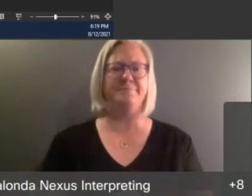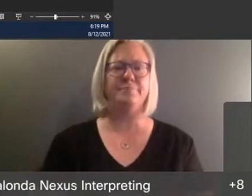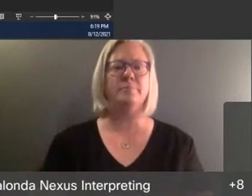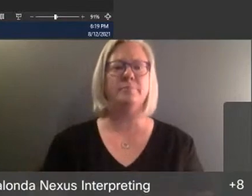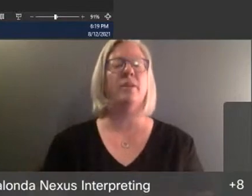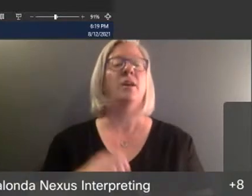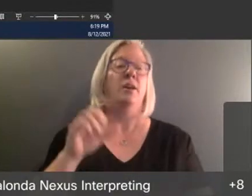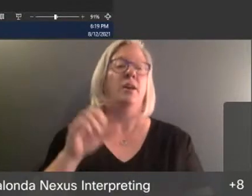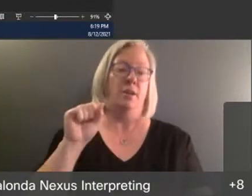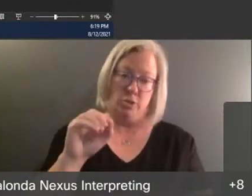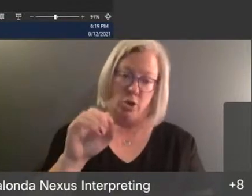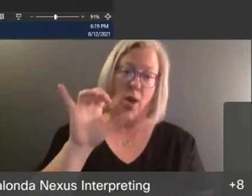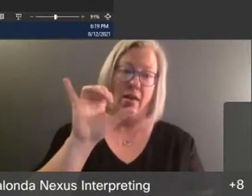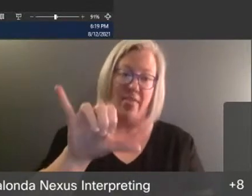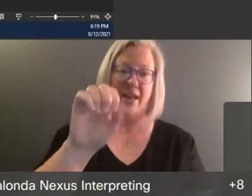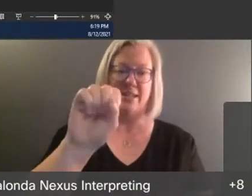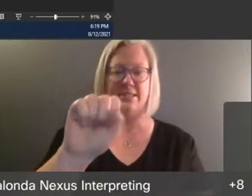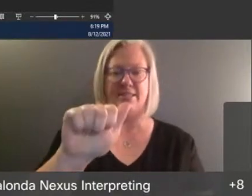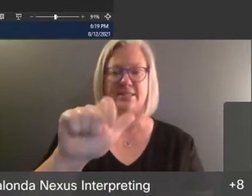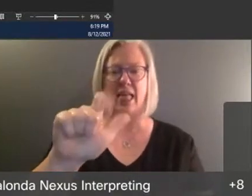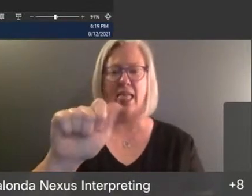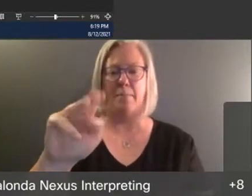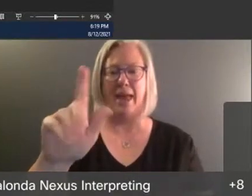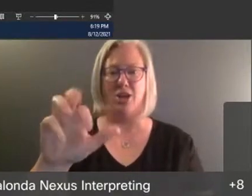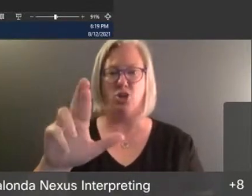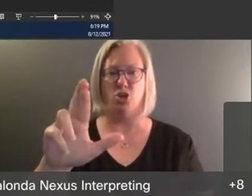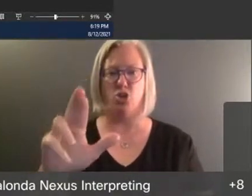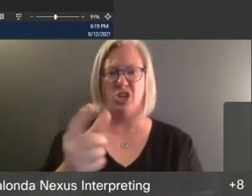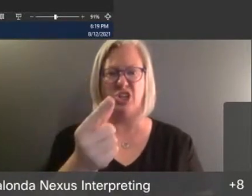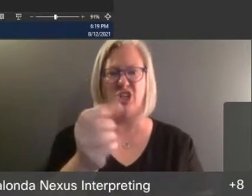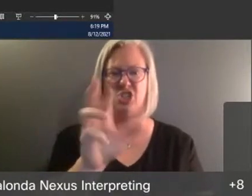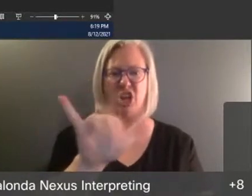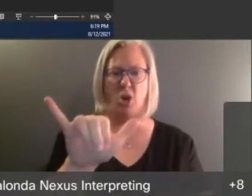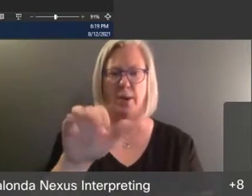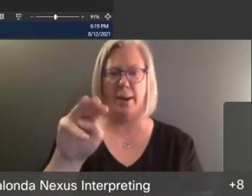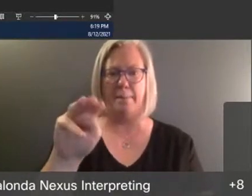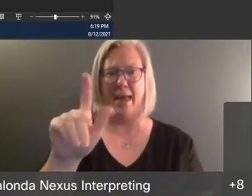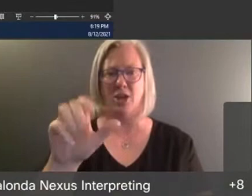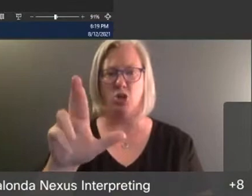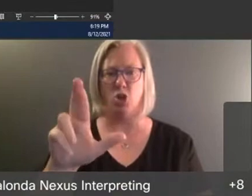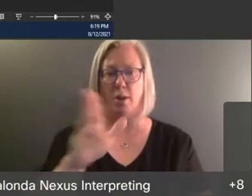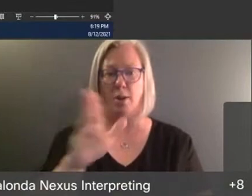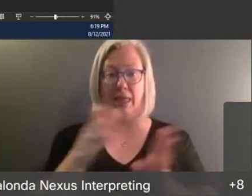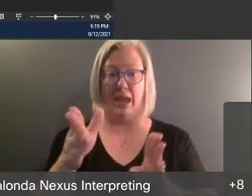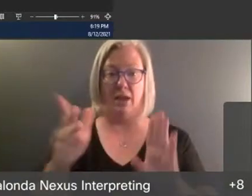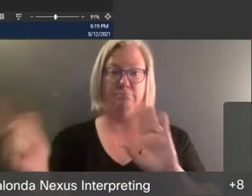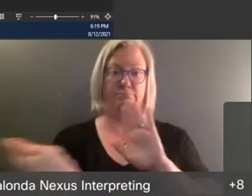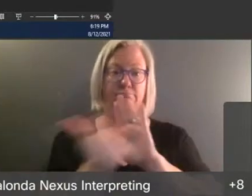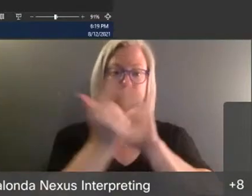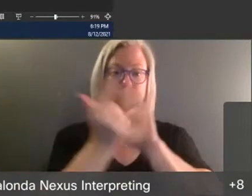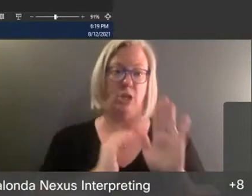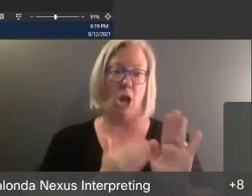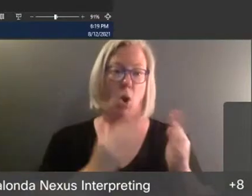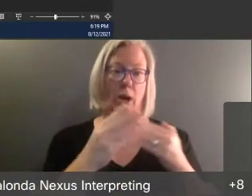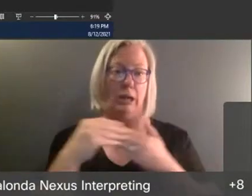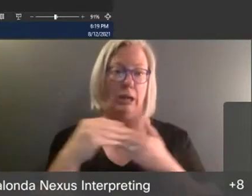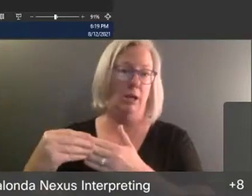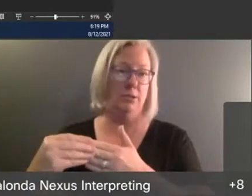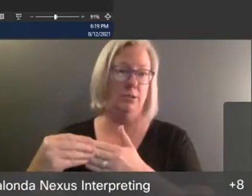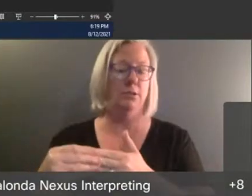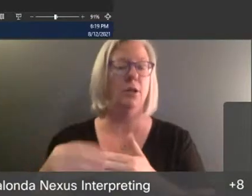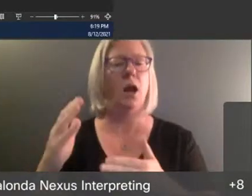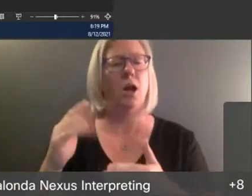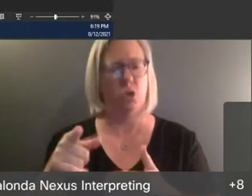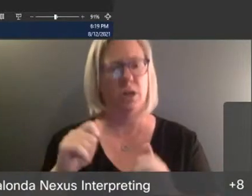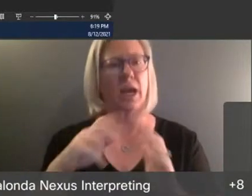And so this gerrymander plan violated a number of our guidelines. I'll let you read that. It's on